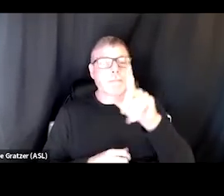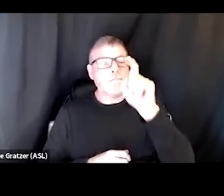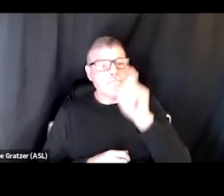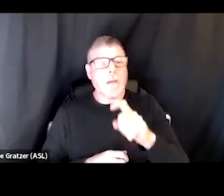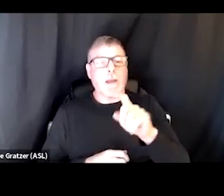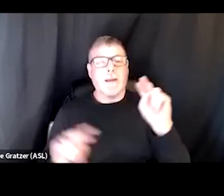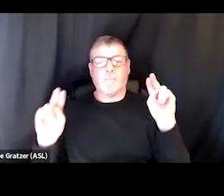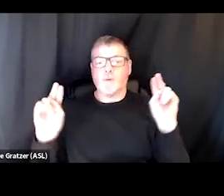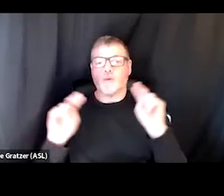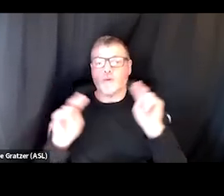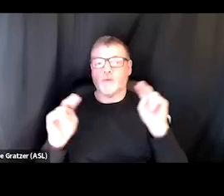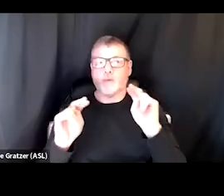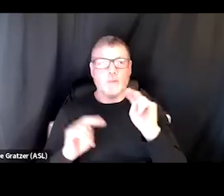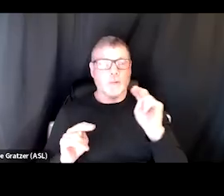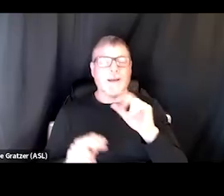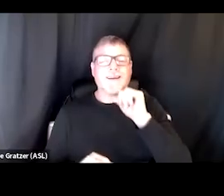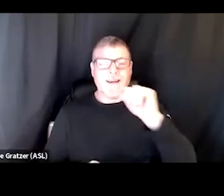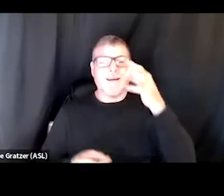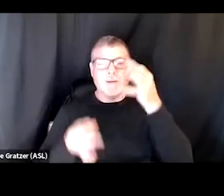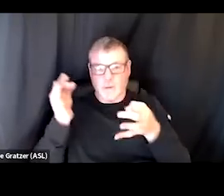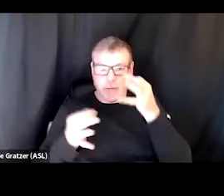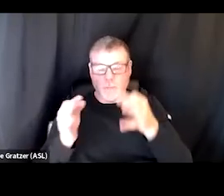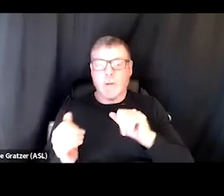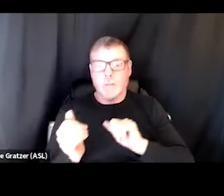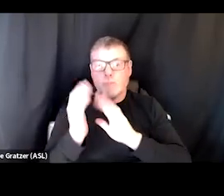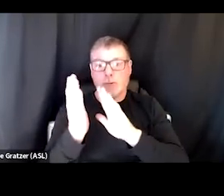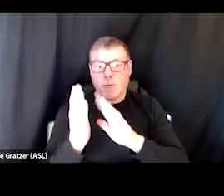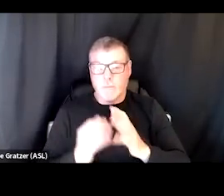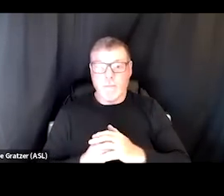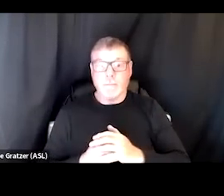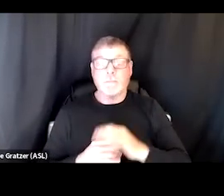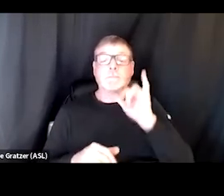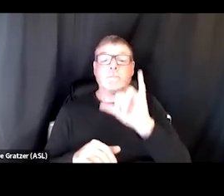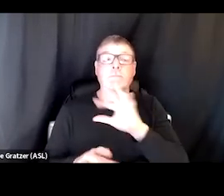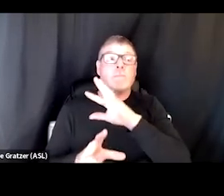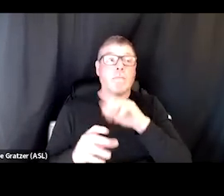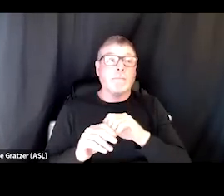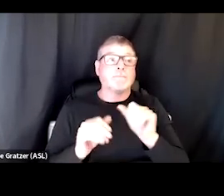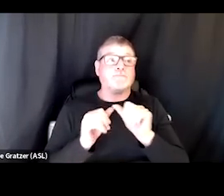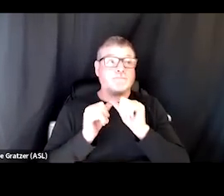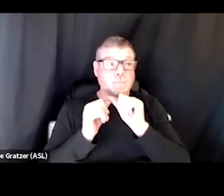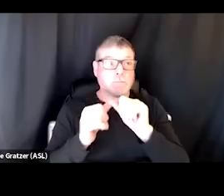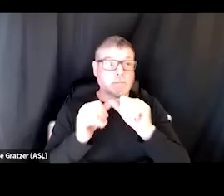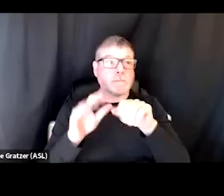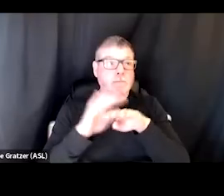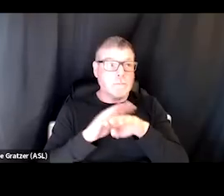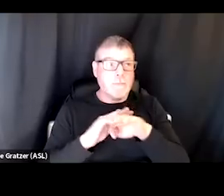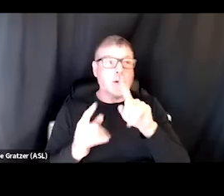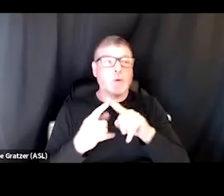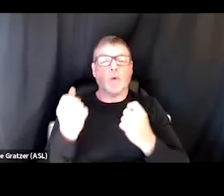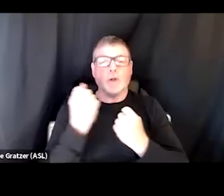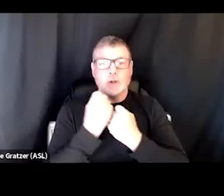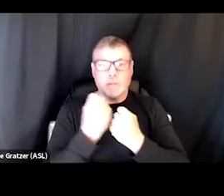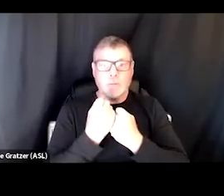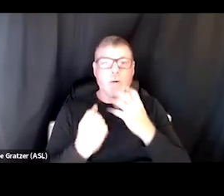non-judgmental engagement approach. And what this can include is consistent access to the supports